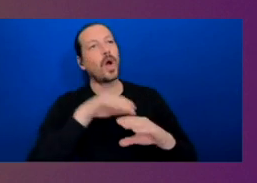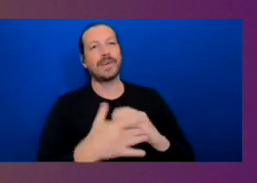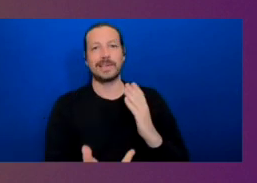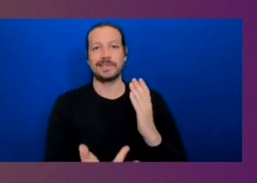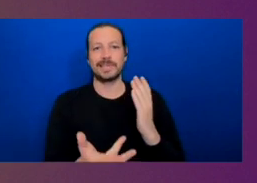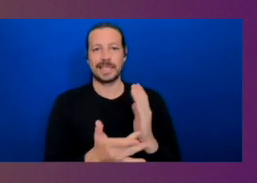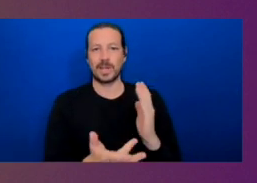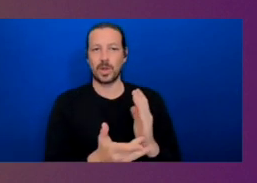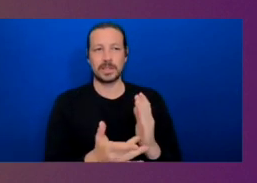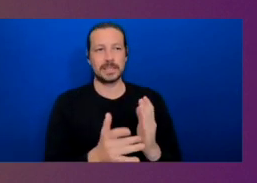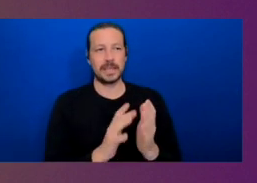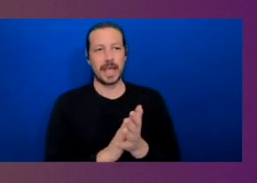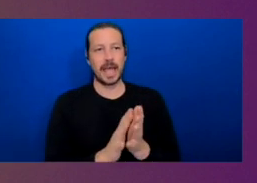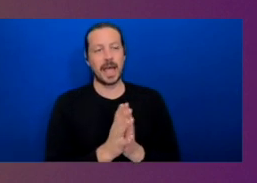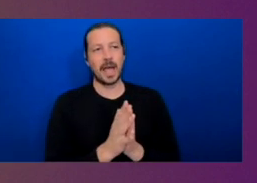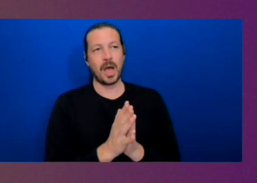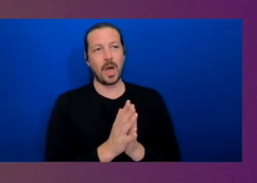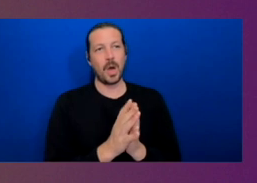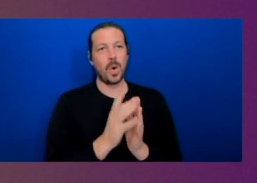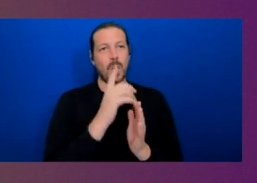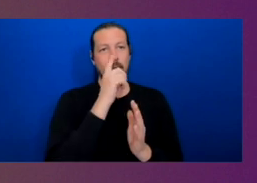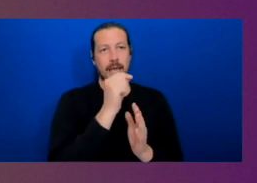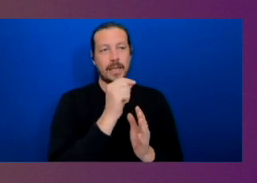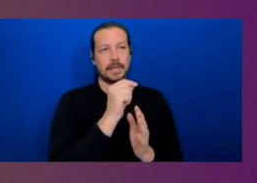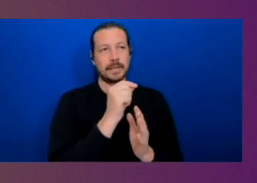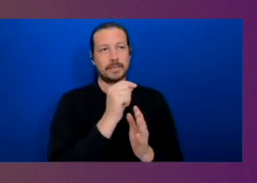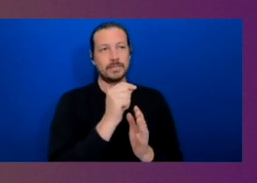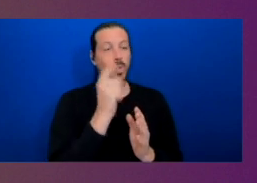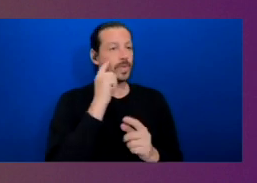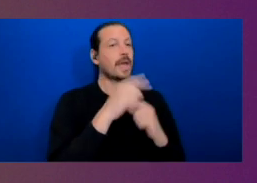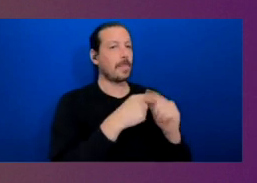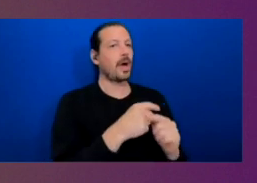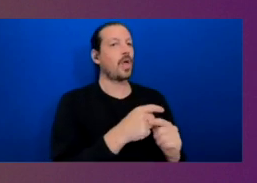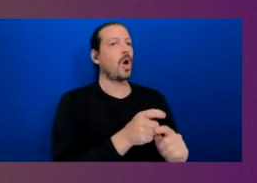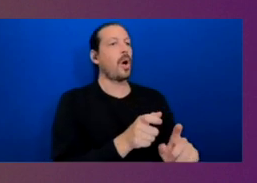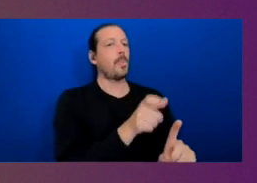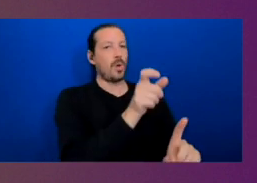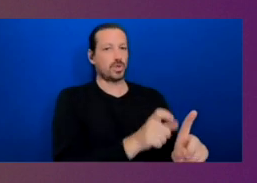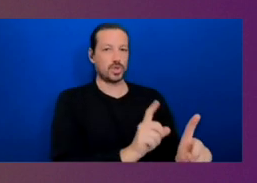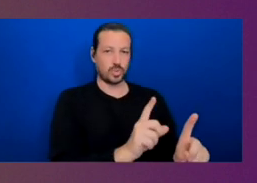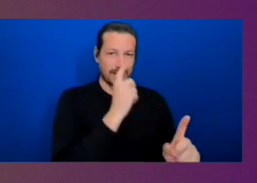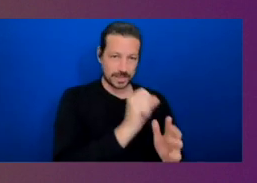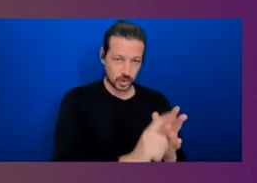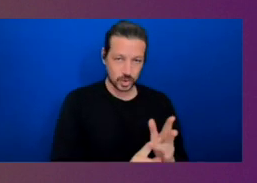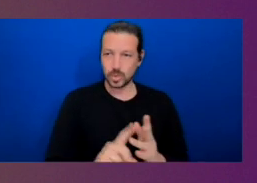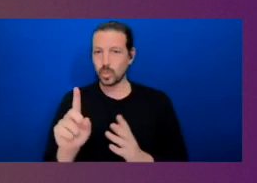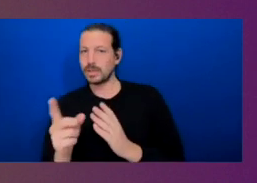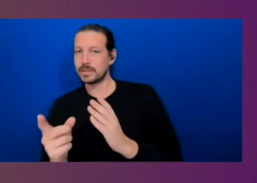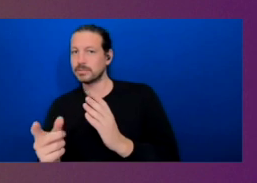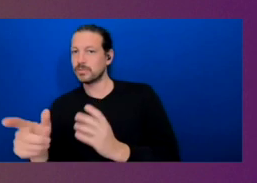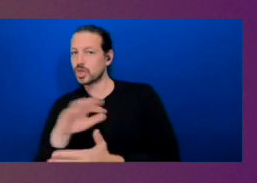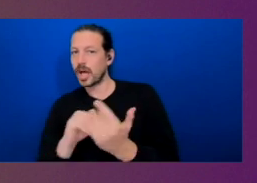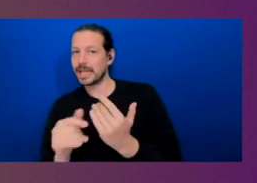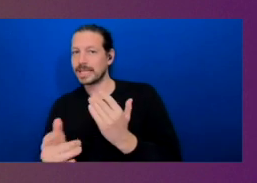the mismatch between what a person can do and what the skills and what the society or the technology allows. So